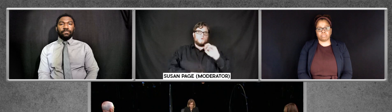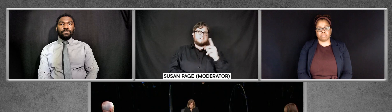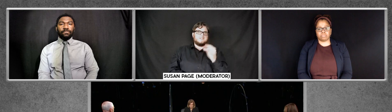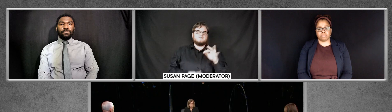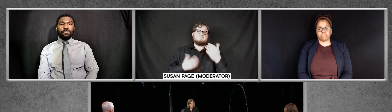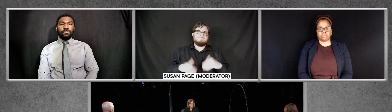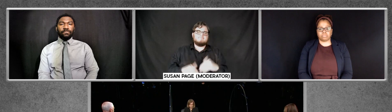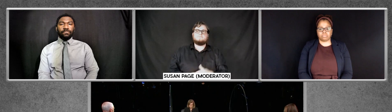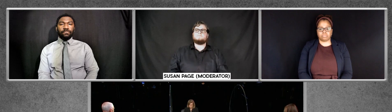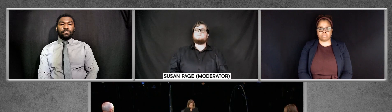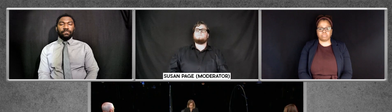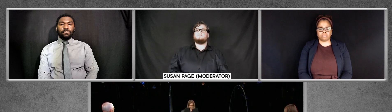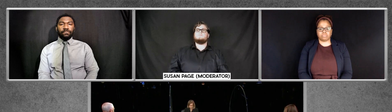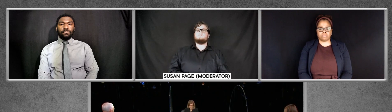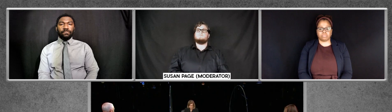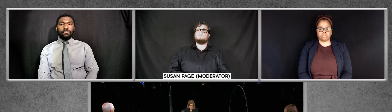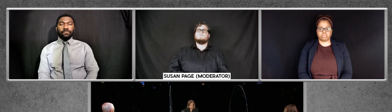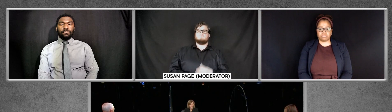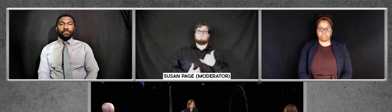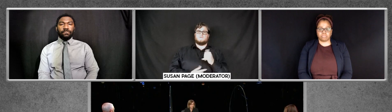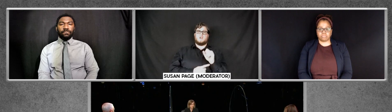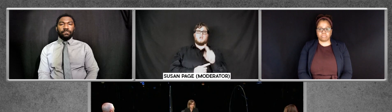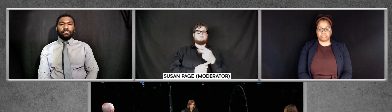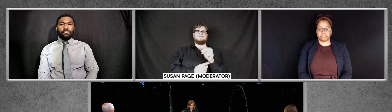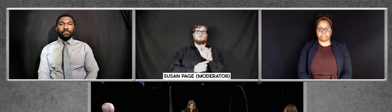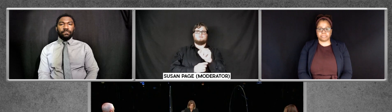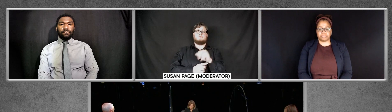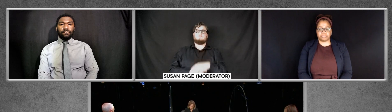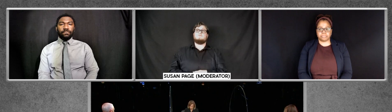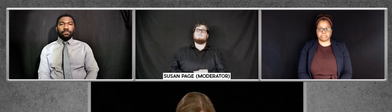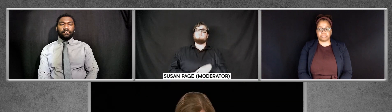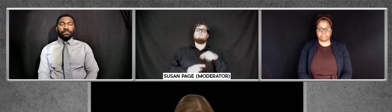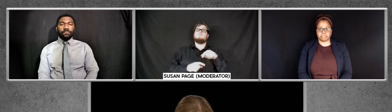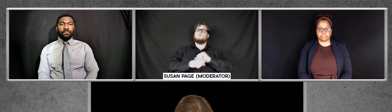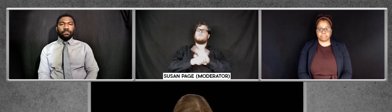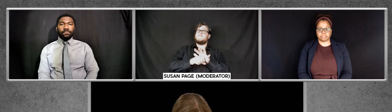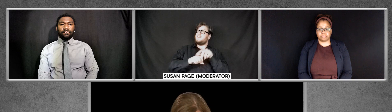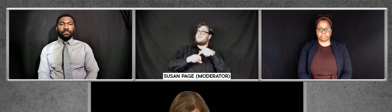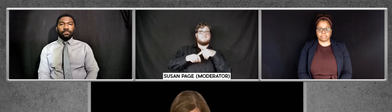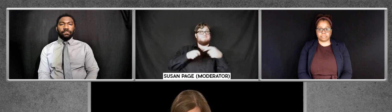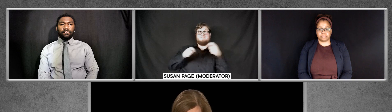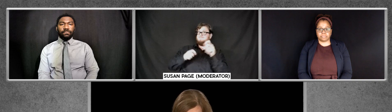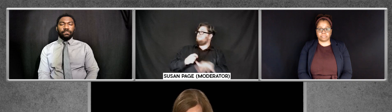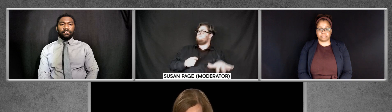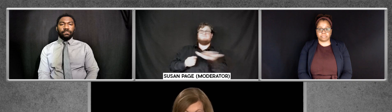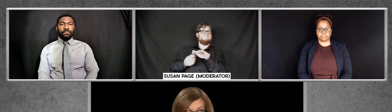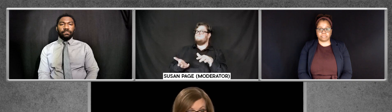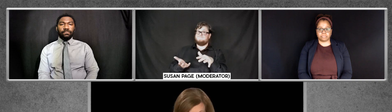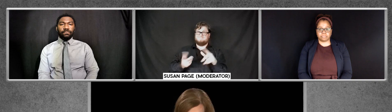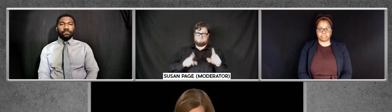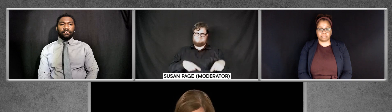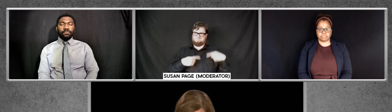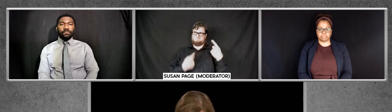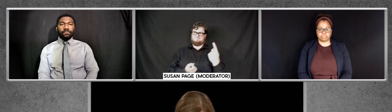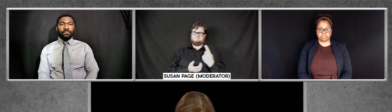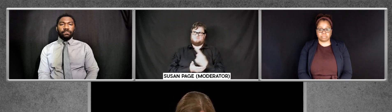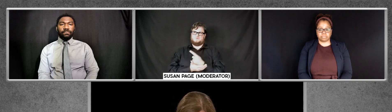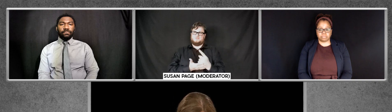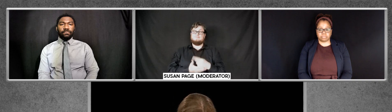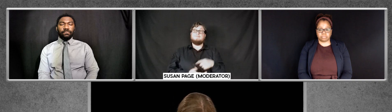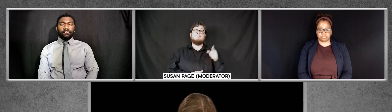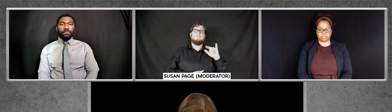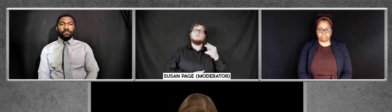Senator Harris, the coronavirus is not under control. Over the past week, Johns Hopkins reports that 39